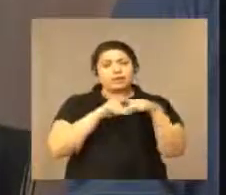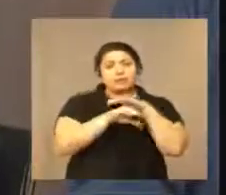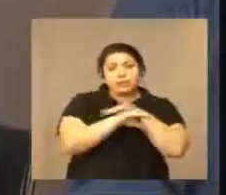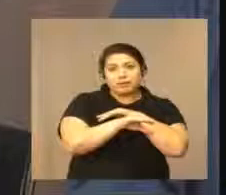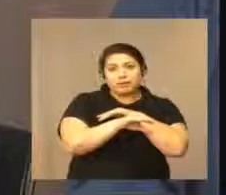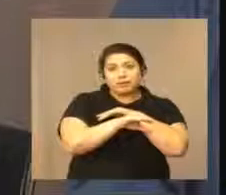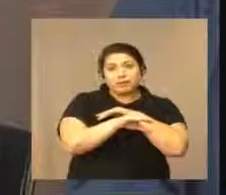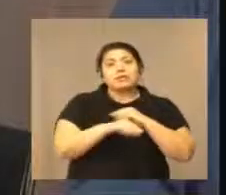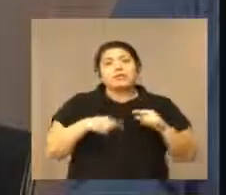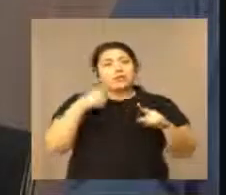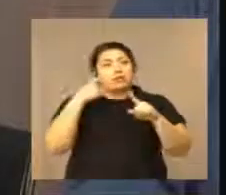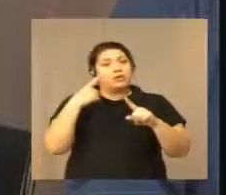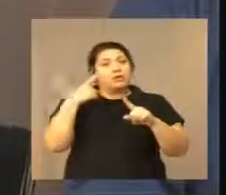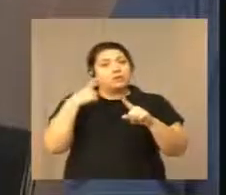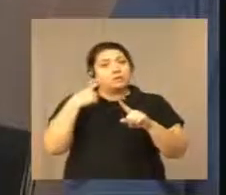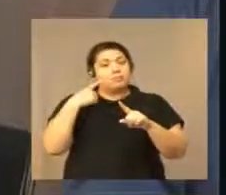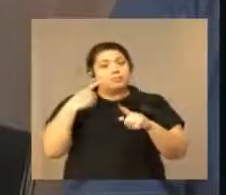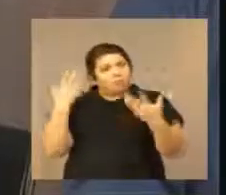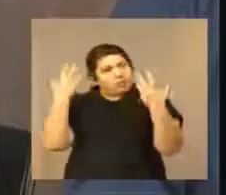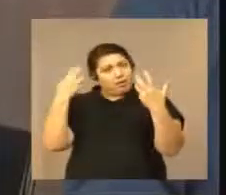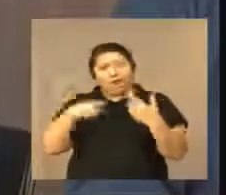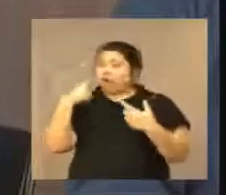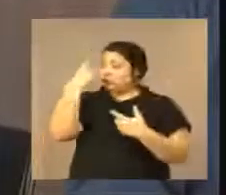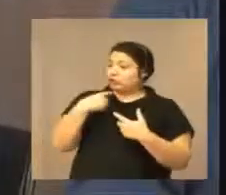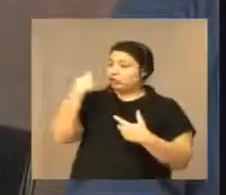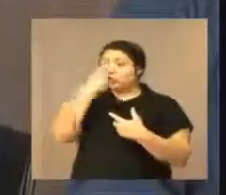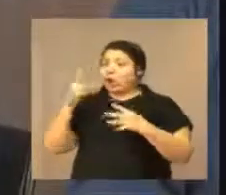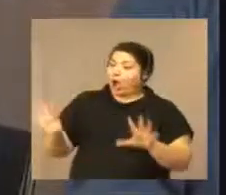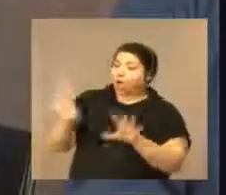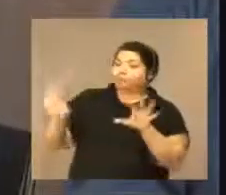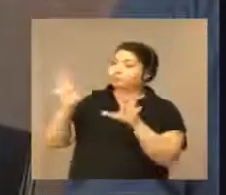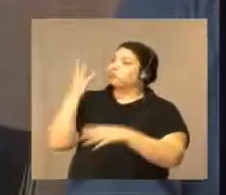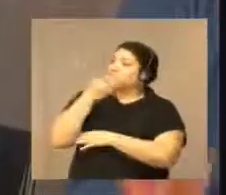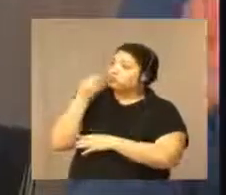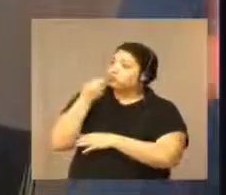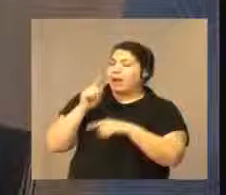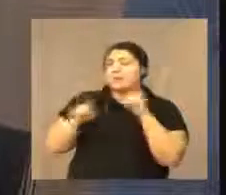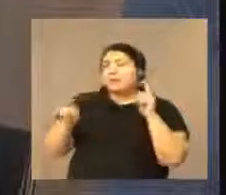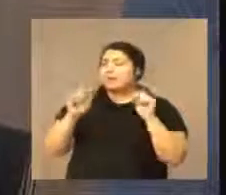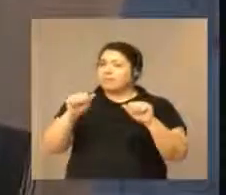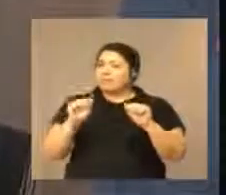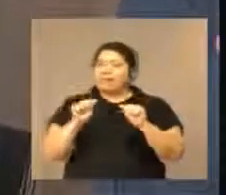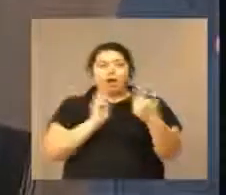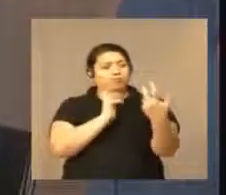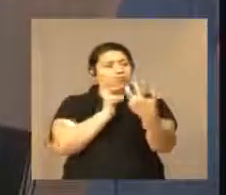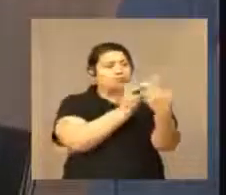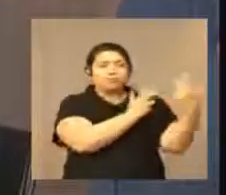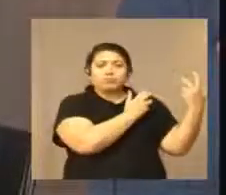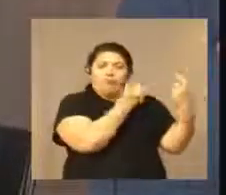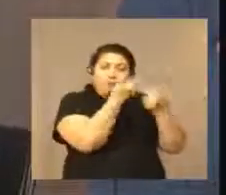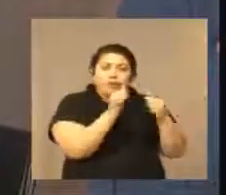to be aesthetically pleasing, but usable to the greatest extent possible by